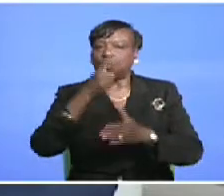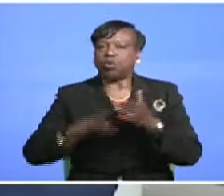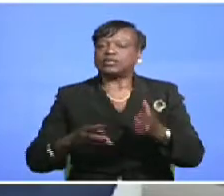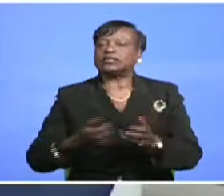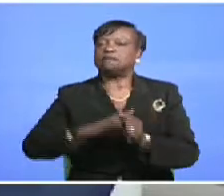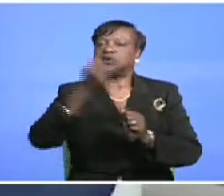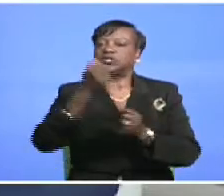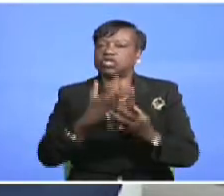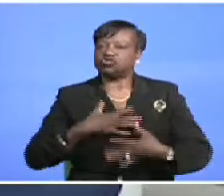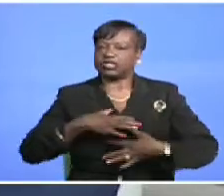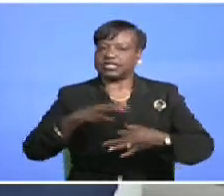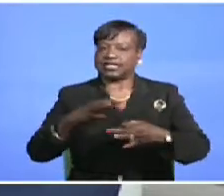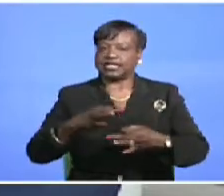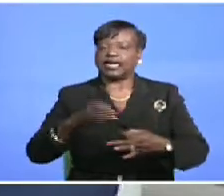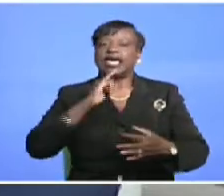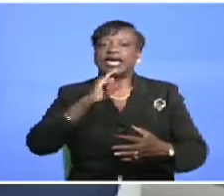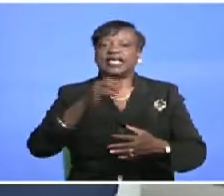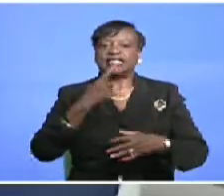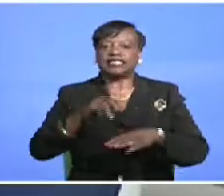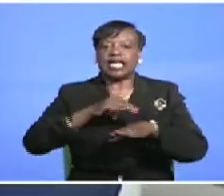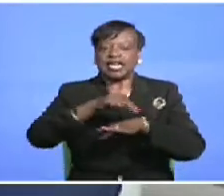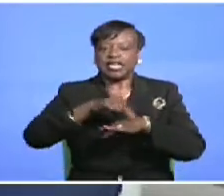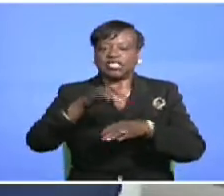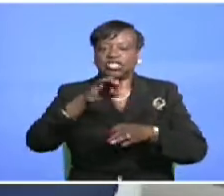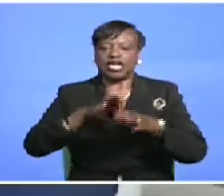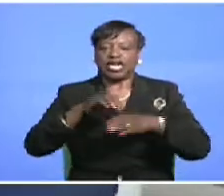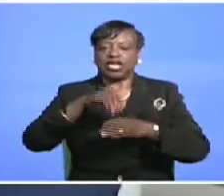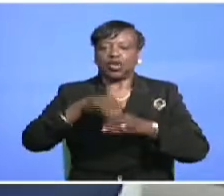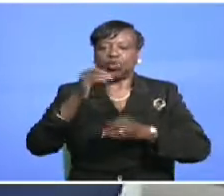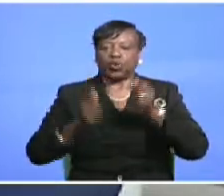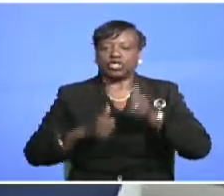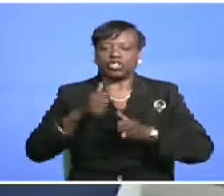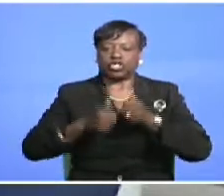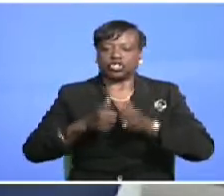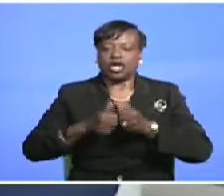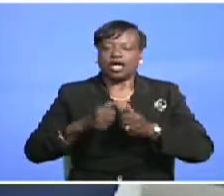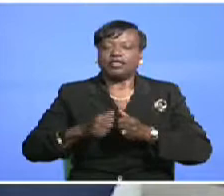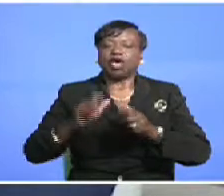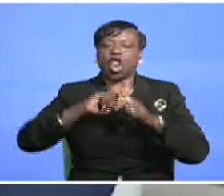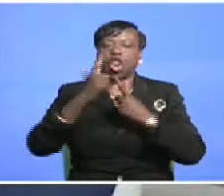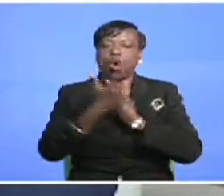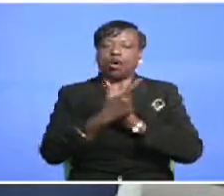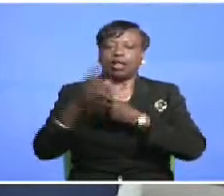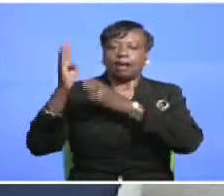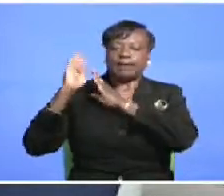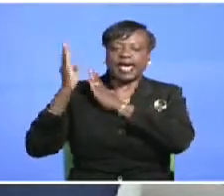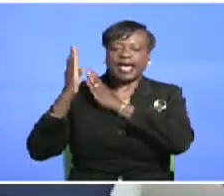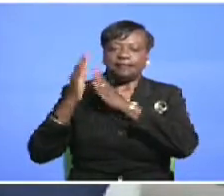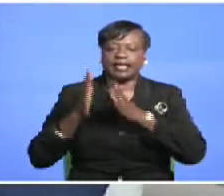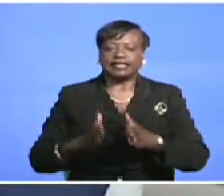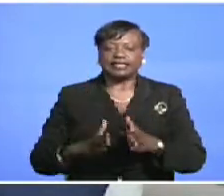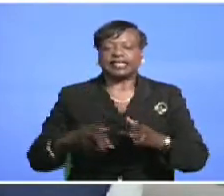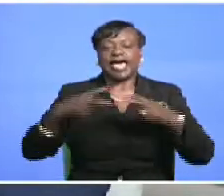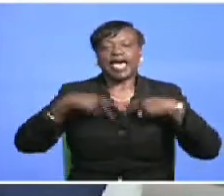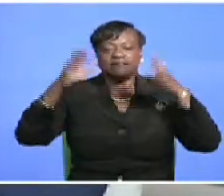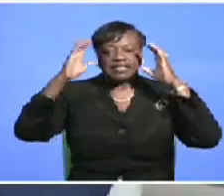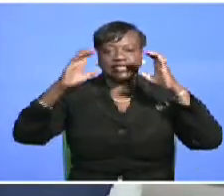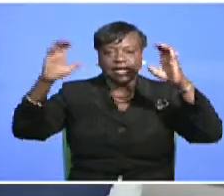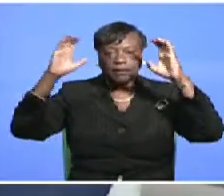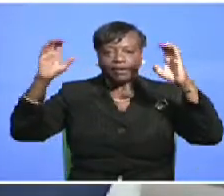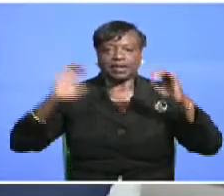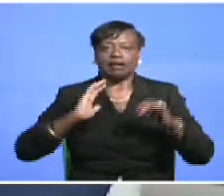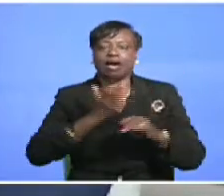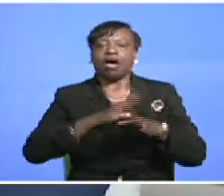of all is the nature in which the local Bahamians have celebrated our